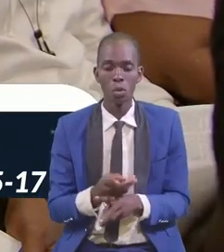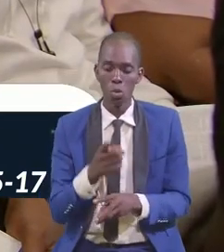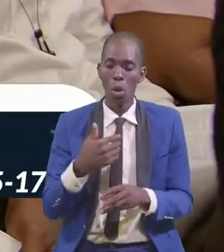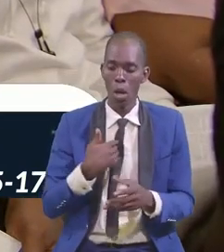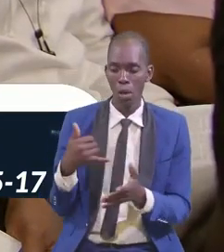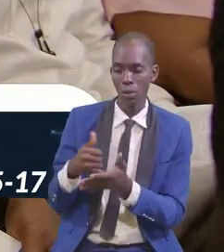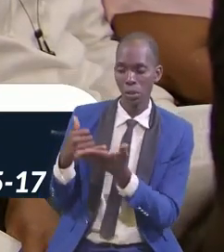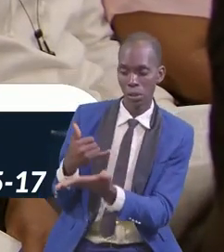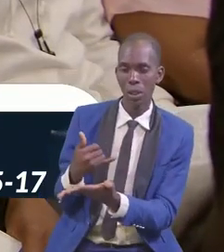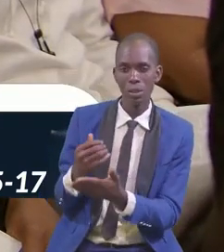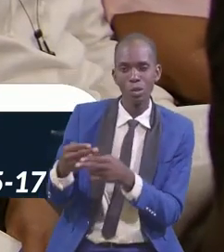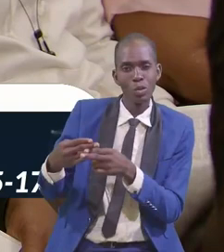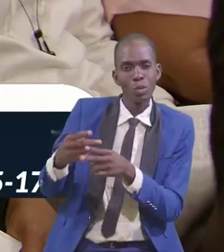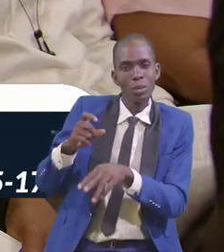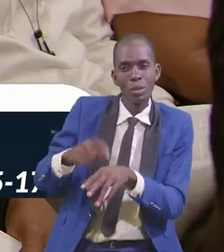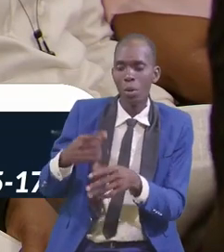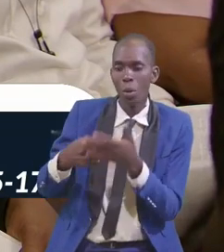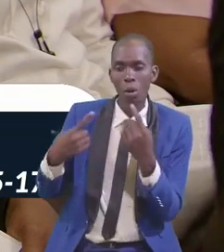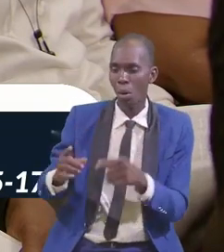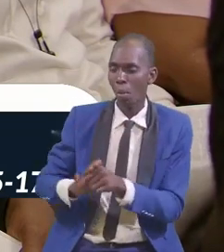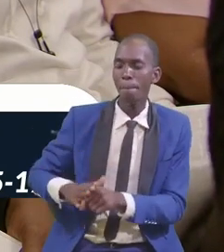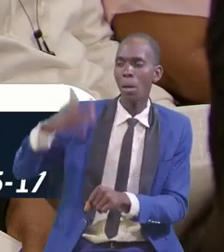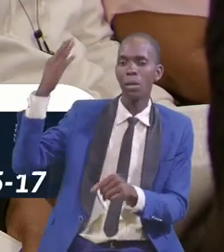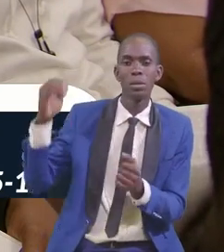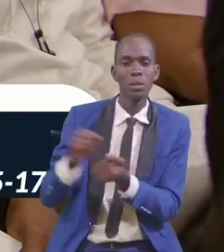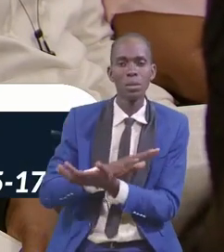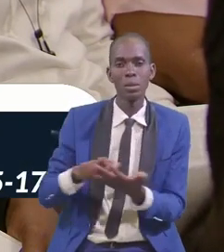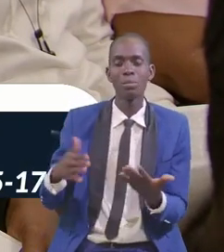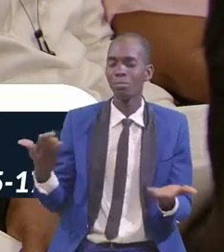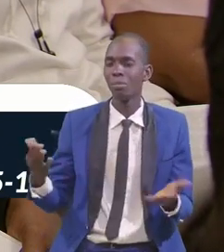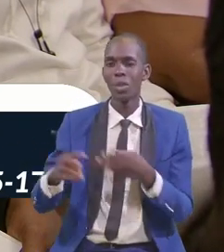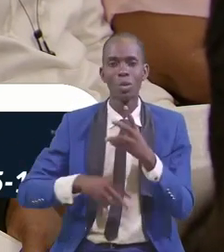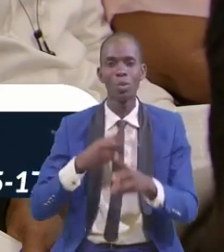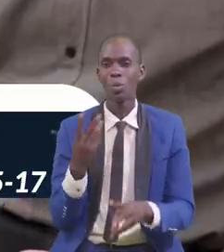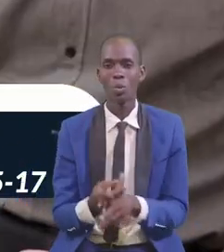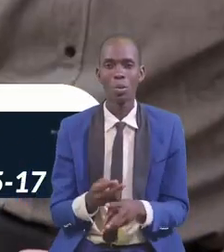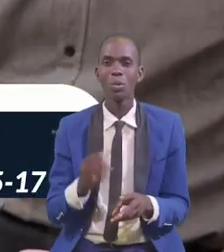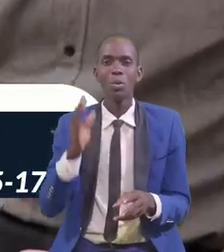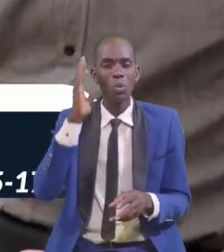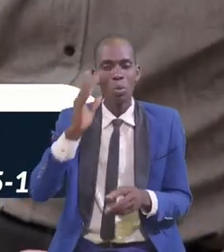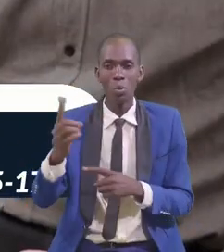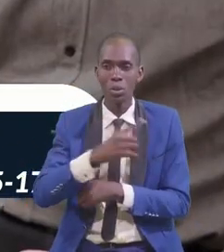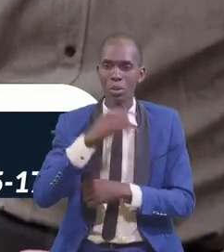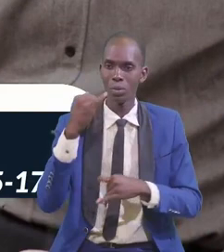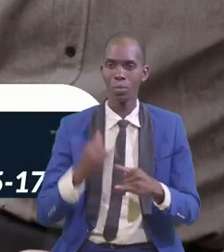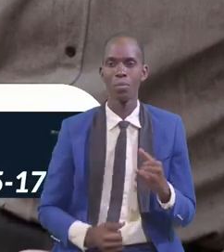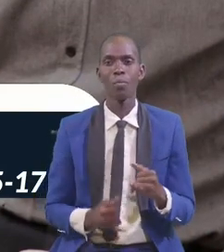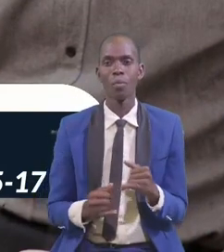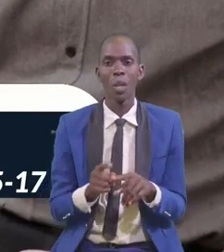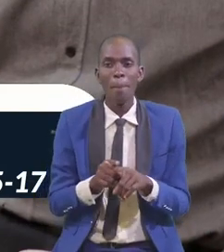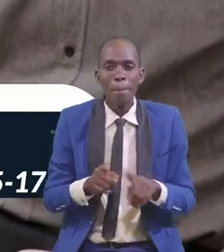is blown away, the world passeth away. But he